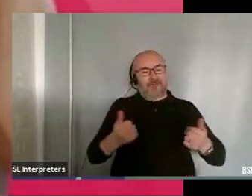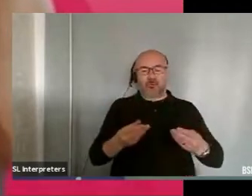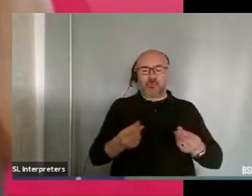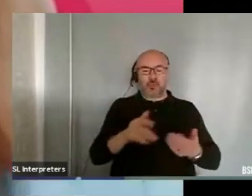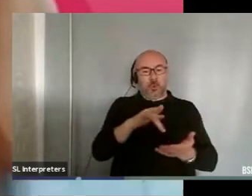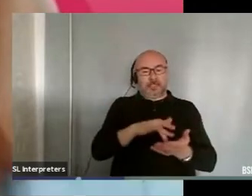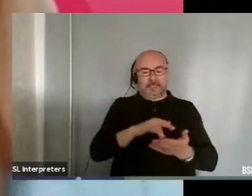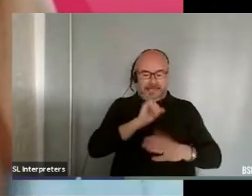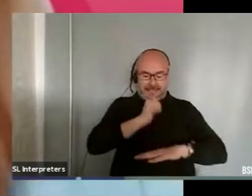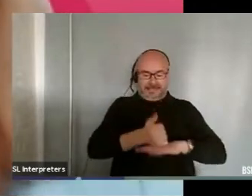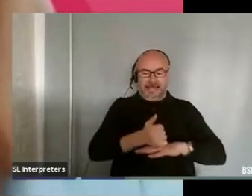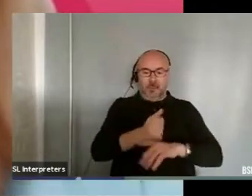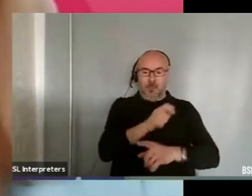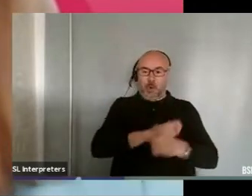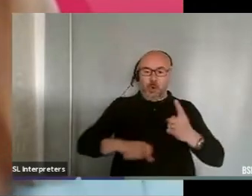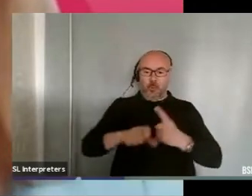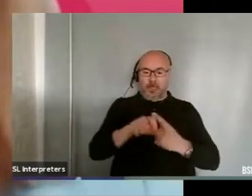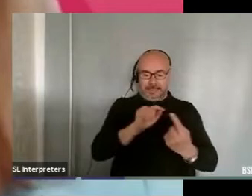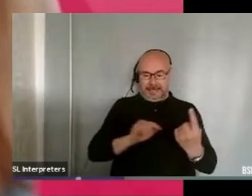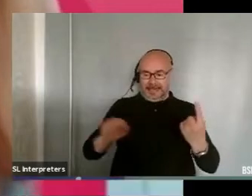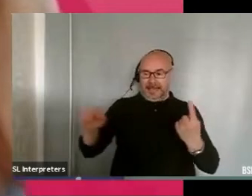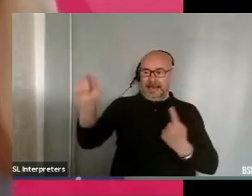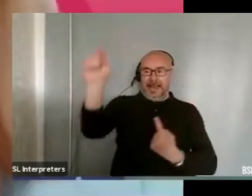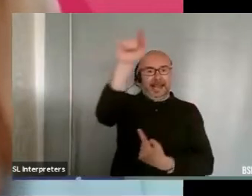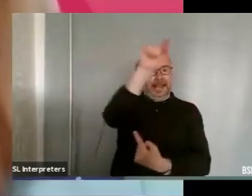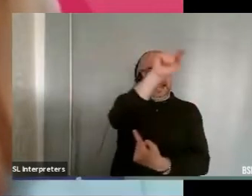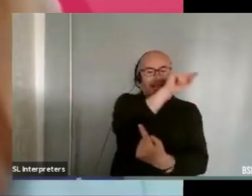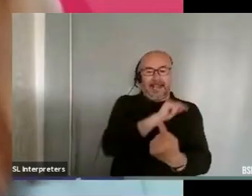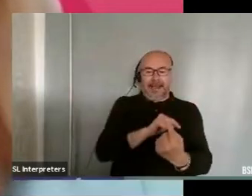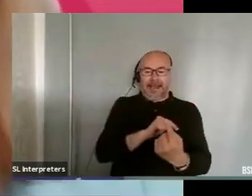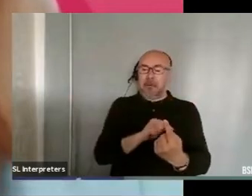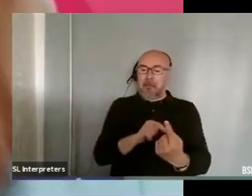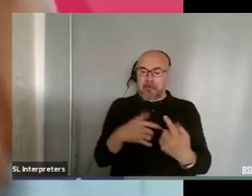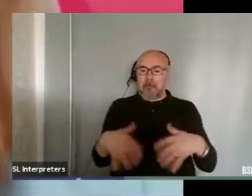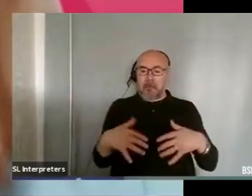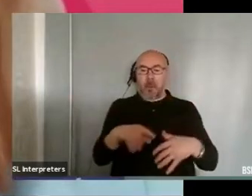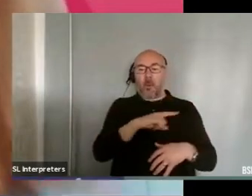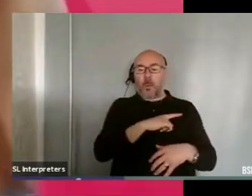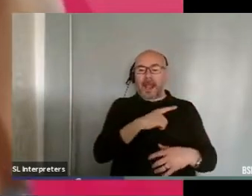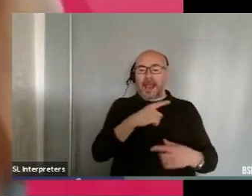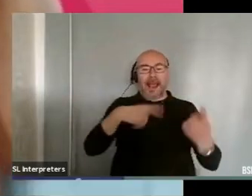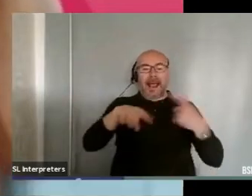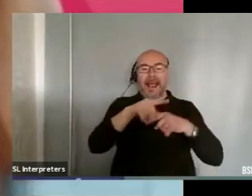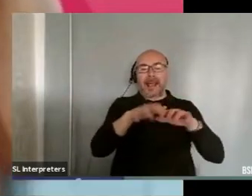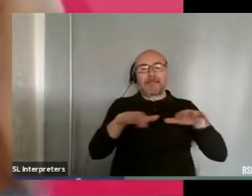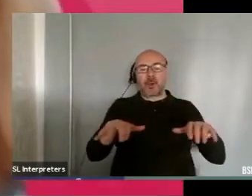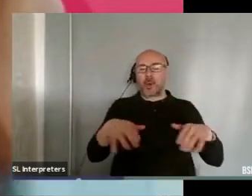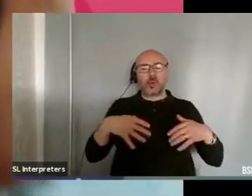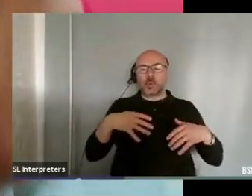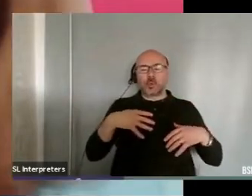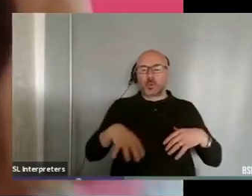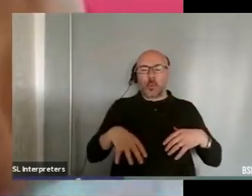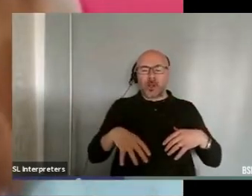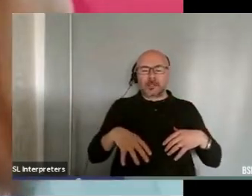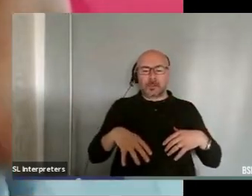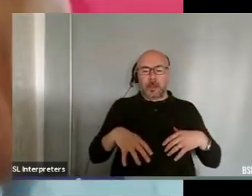communities, because I think we know that that's where people want to be. They want to be in their local communities. They don't want to